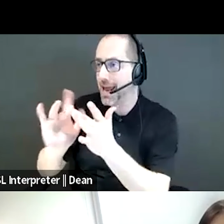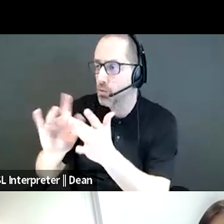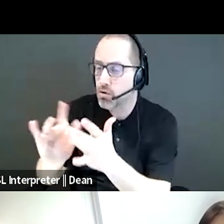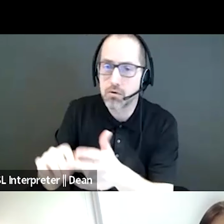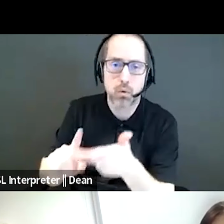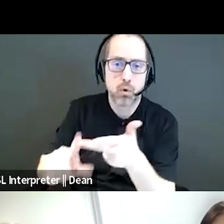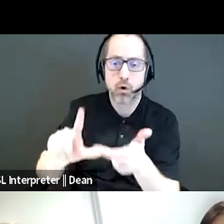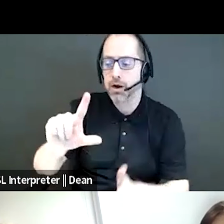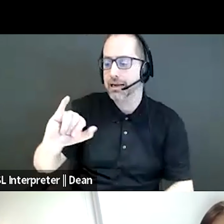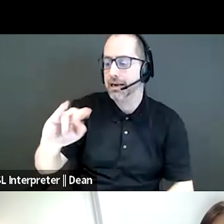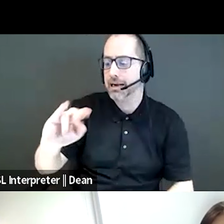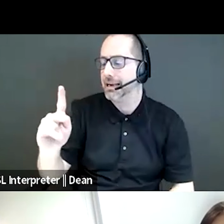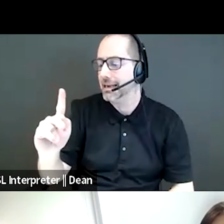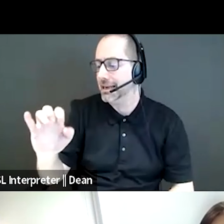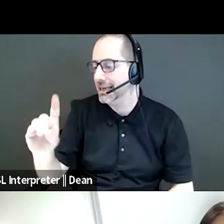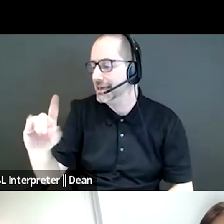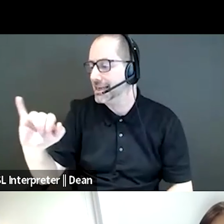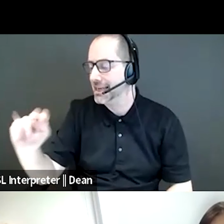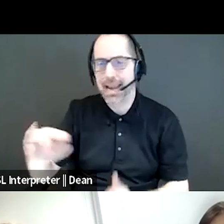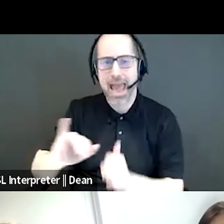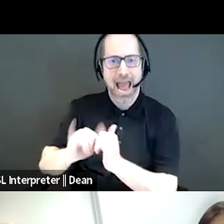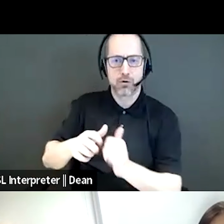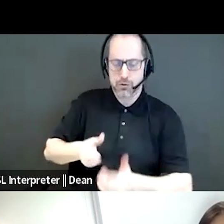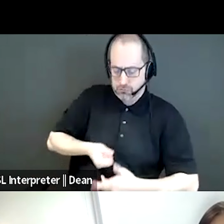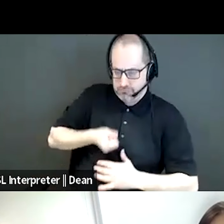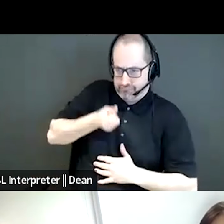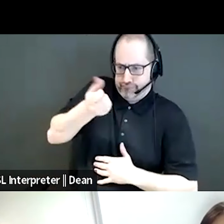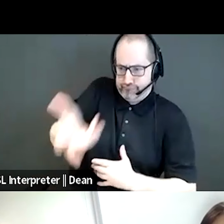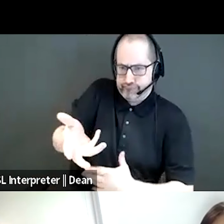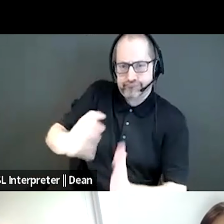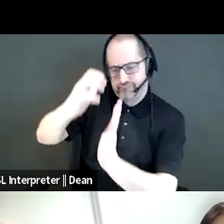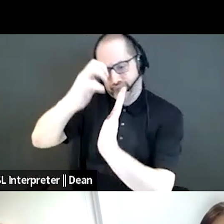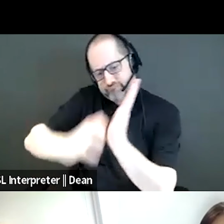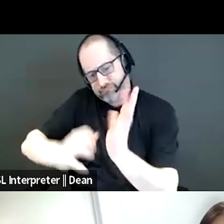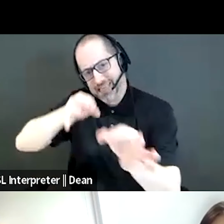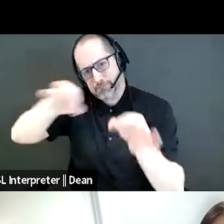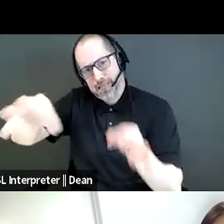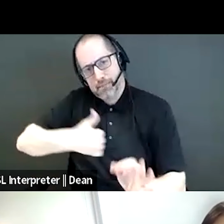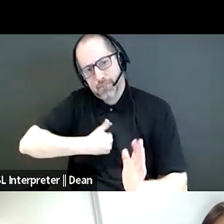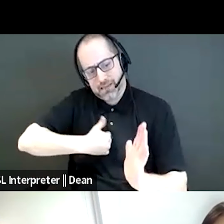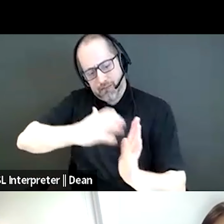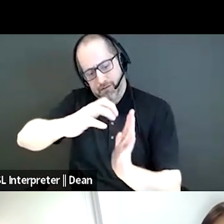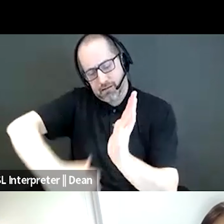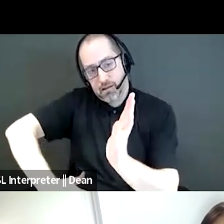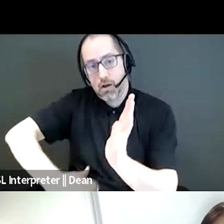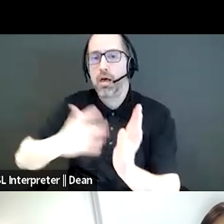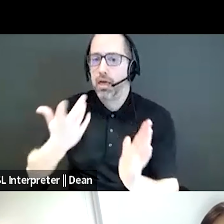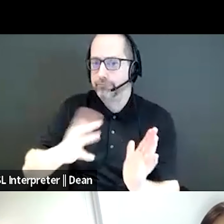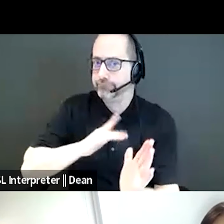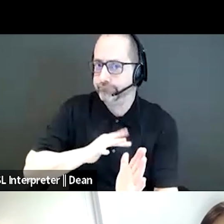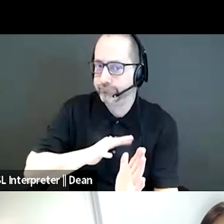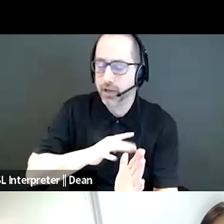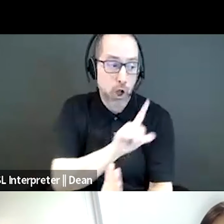form of networking. And that the Lumina assessment really provided some clear language that made them feel confident in how to speak about